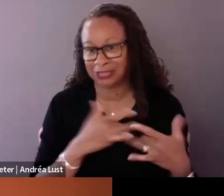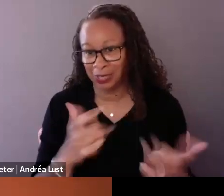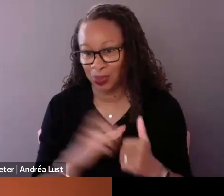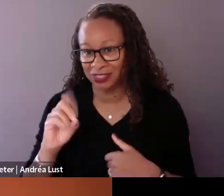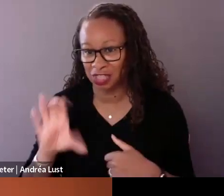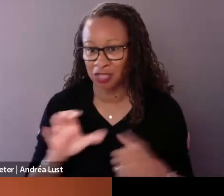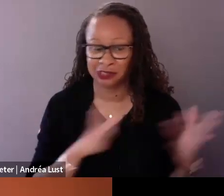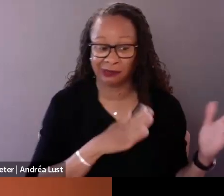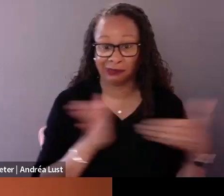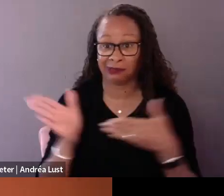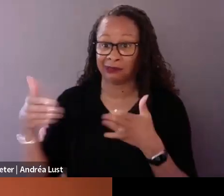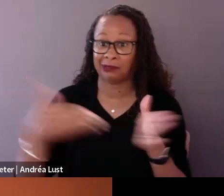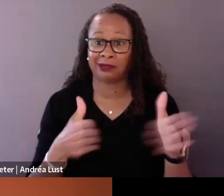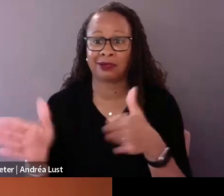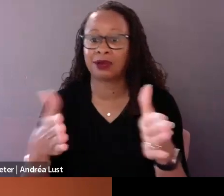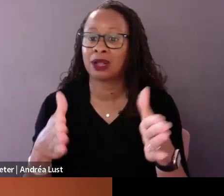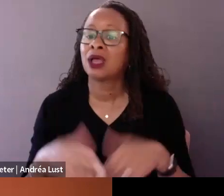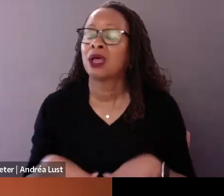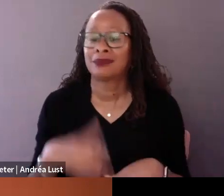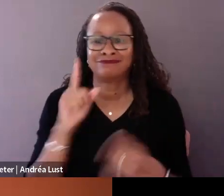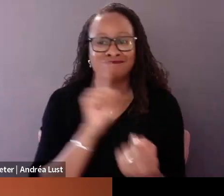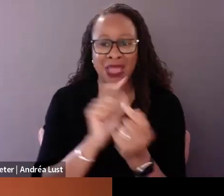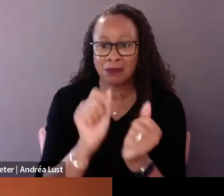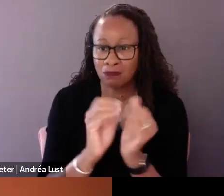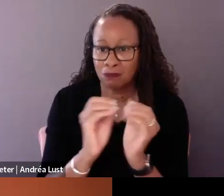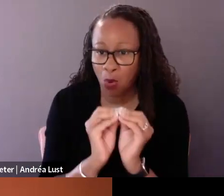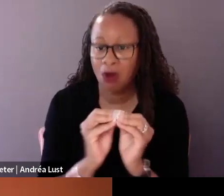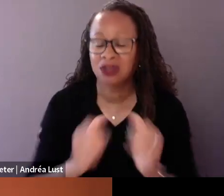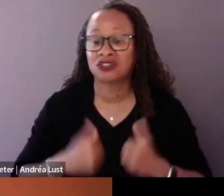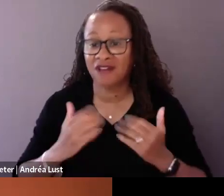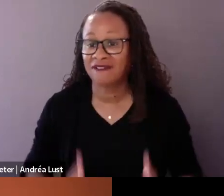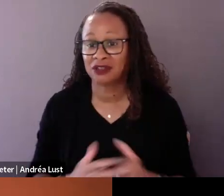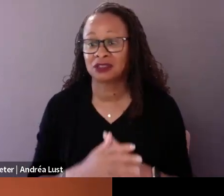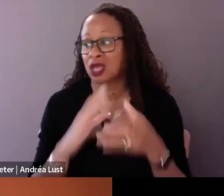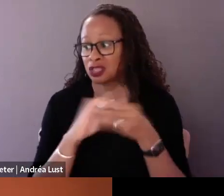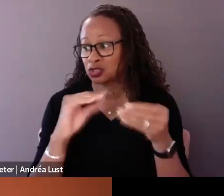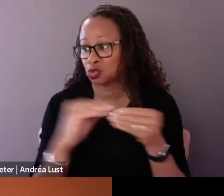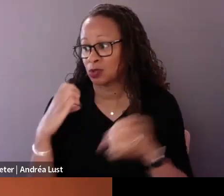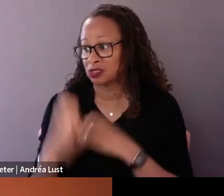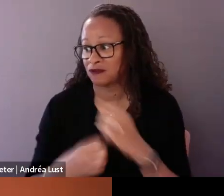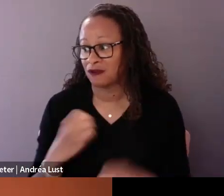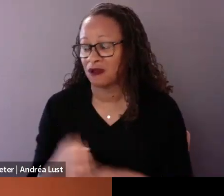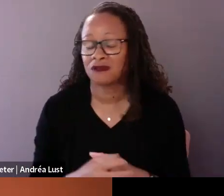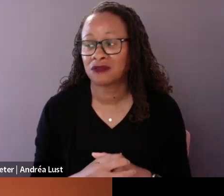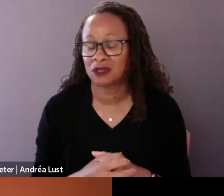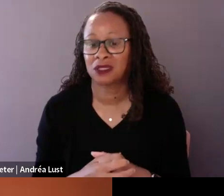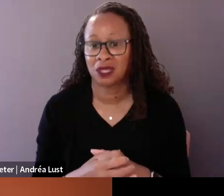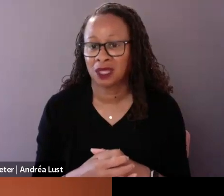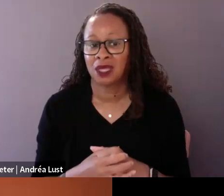more survivors and the story evolved. And so the series is a product of